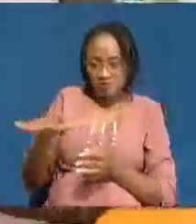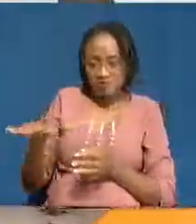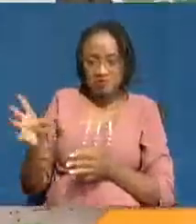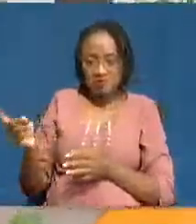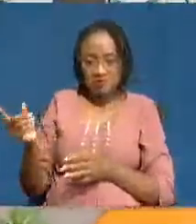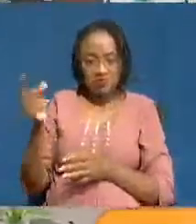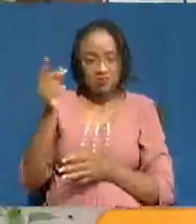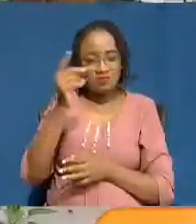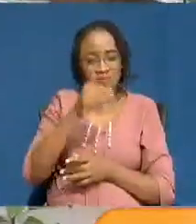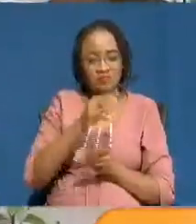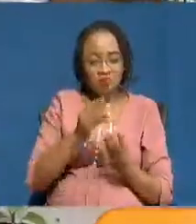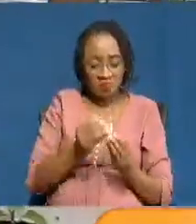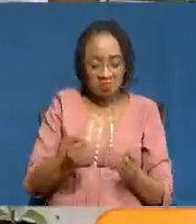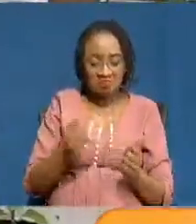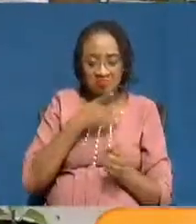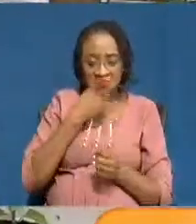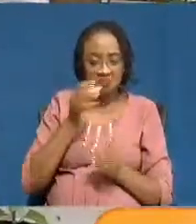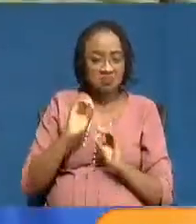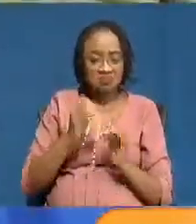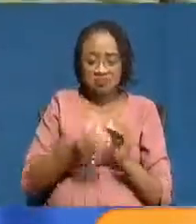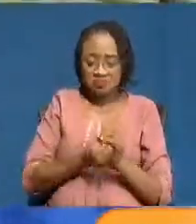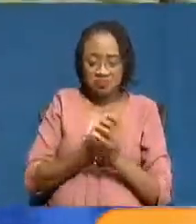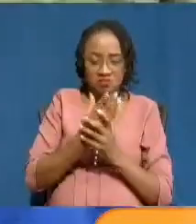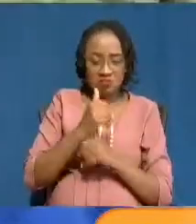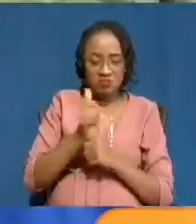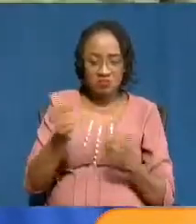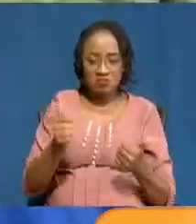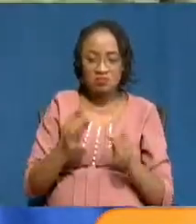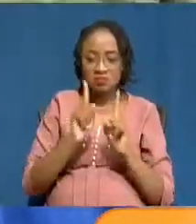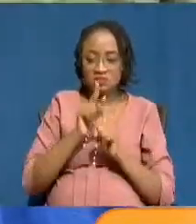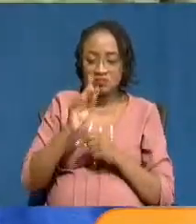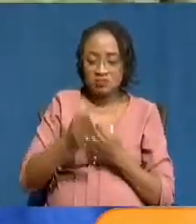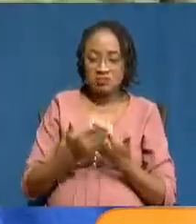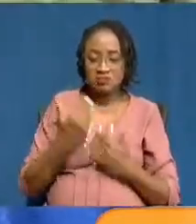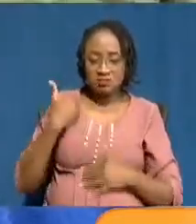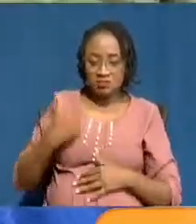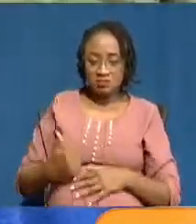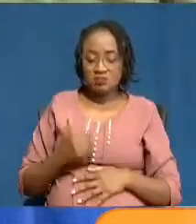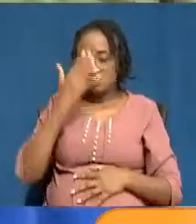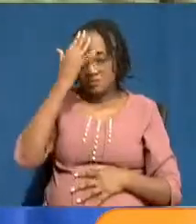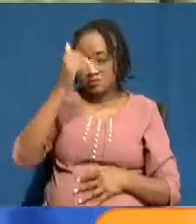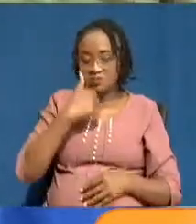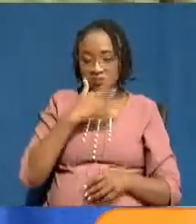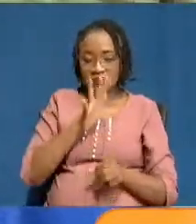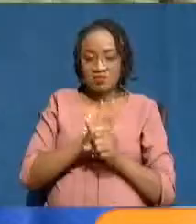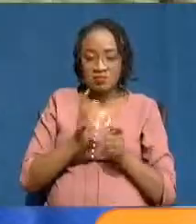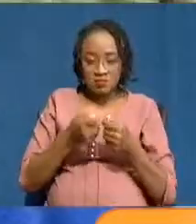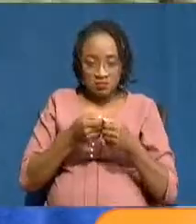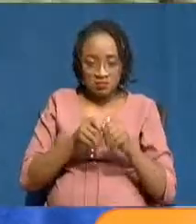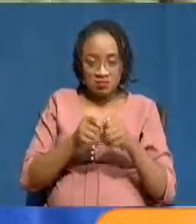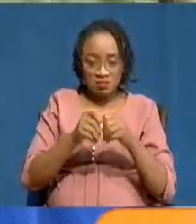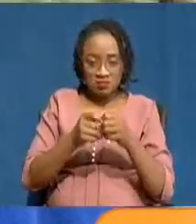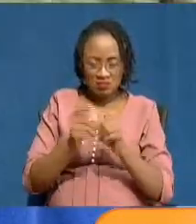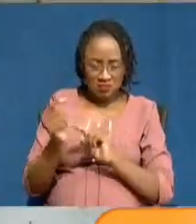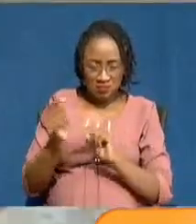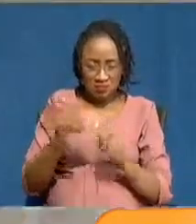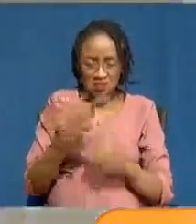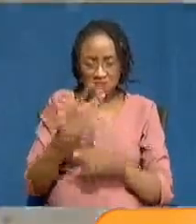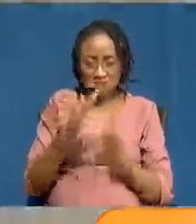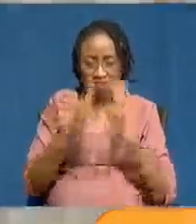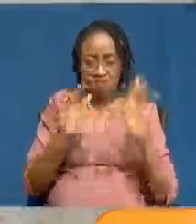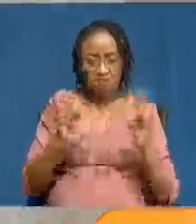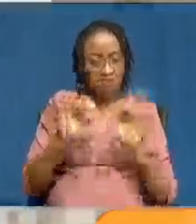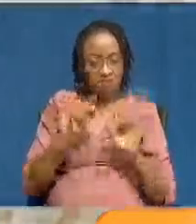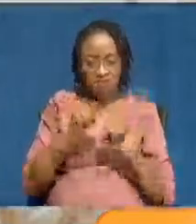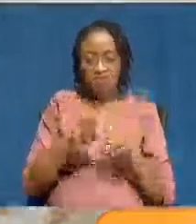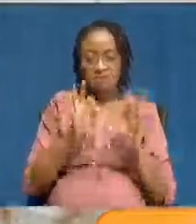inaweka na kitu na mimea inakuwa sawa. Imenisaidia kwa sababu hakuna wadudu wanakuja kwa greenhouse, iko poa